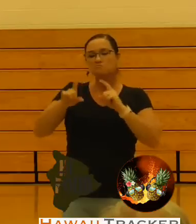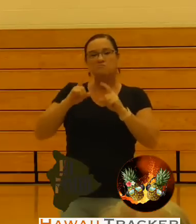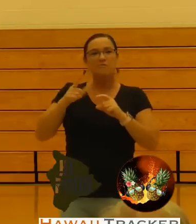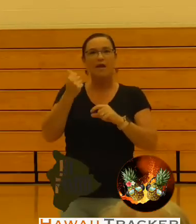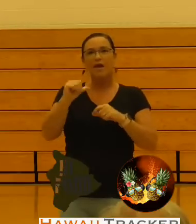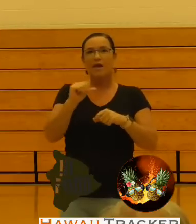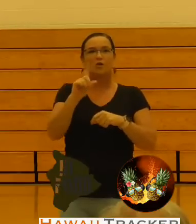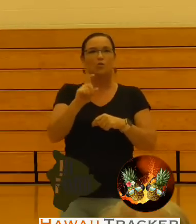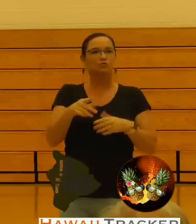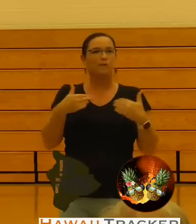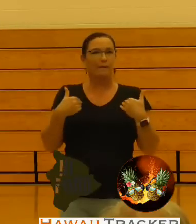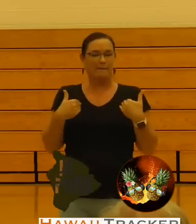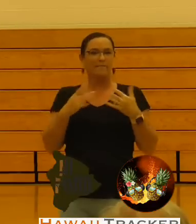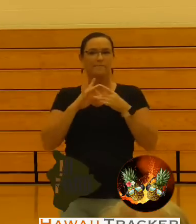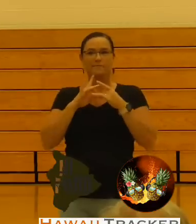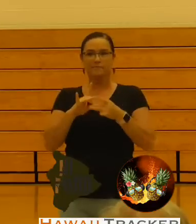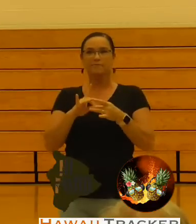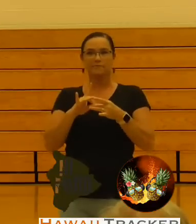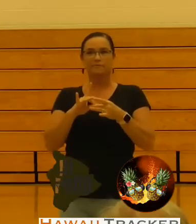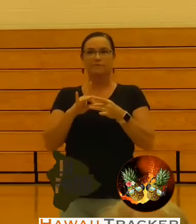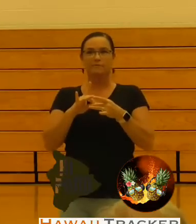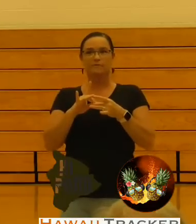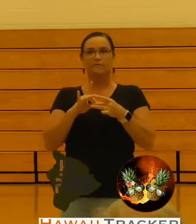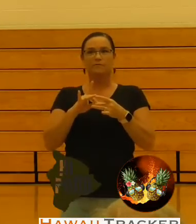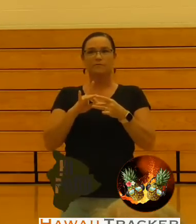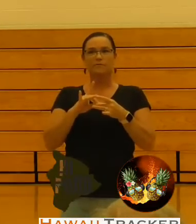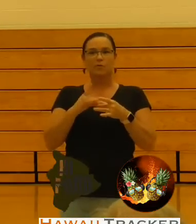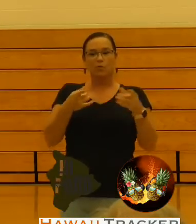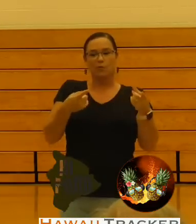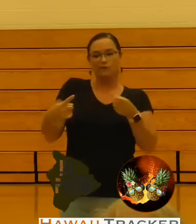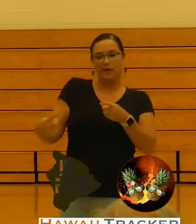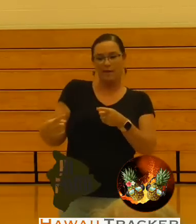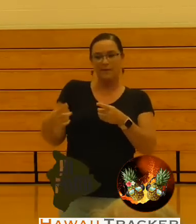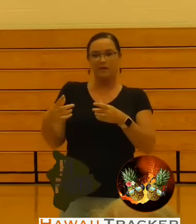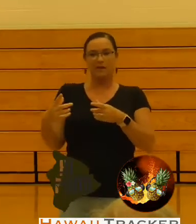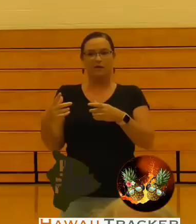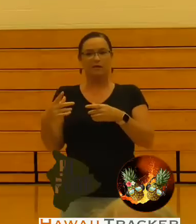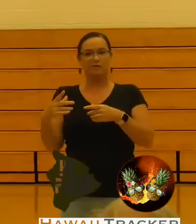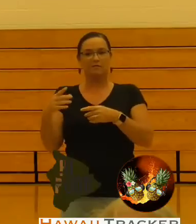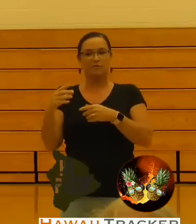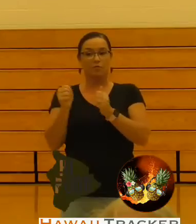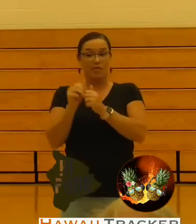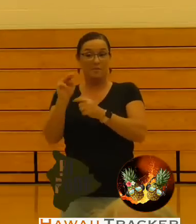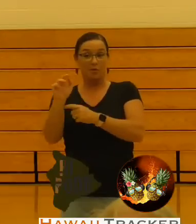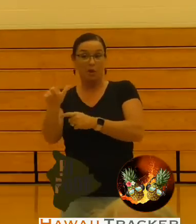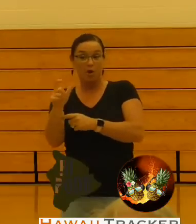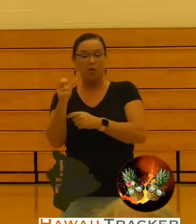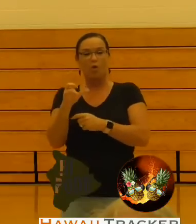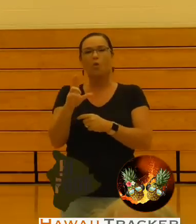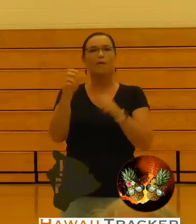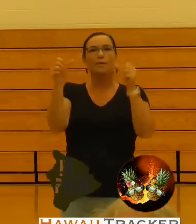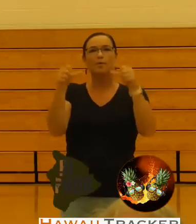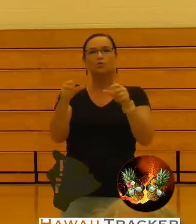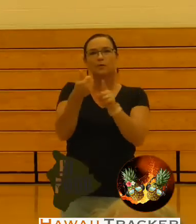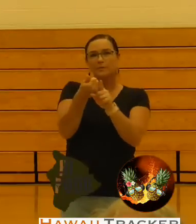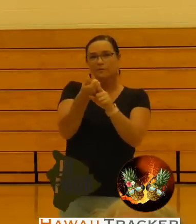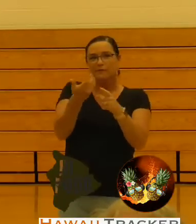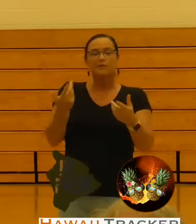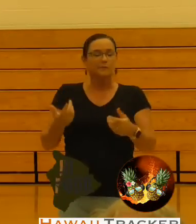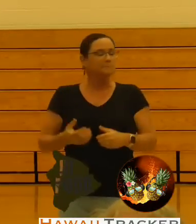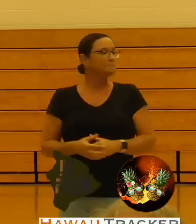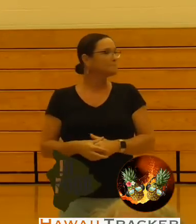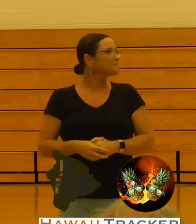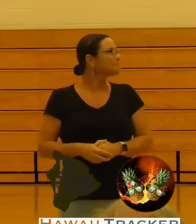you may have regarding what the activity is, or on Mauna Loa, or about the posters themselves.